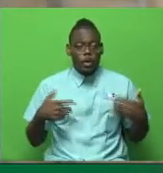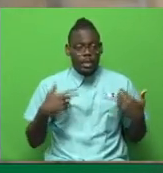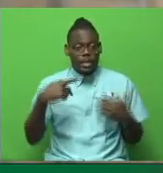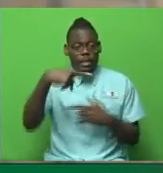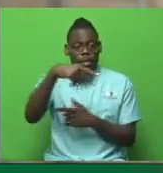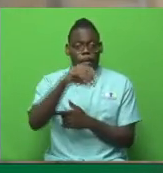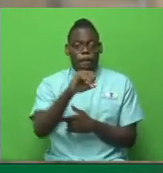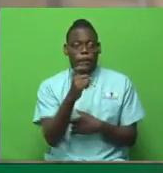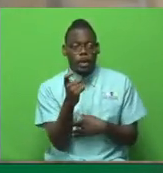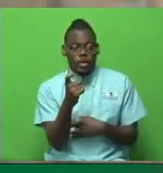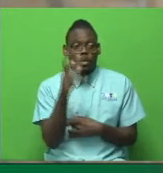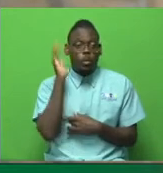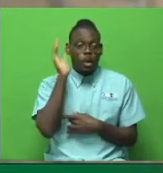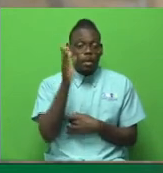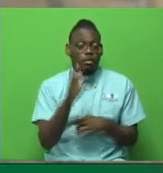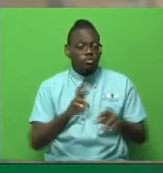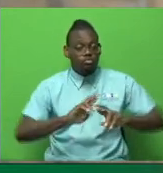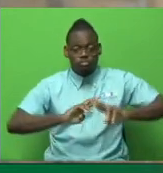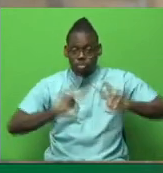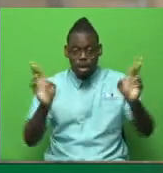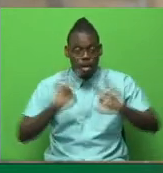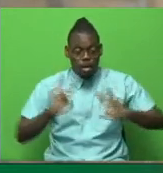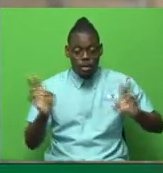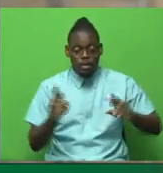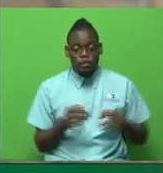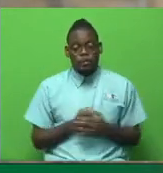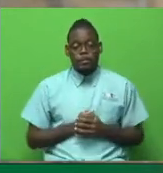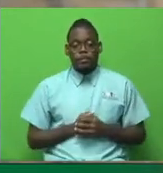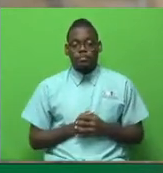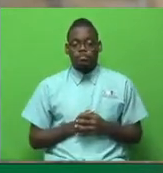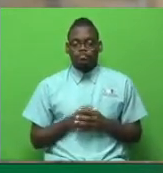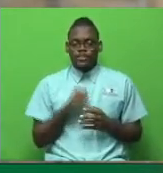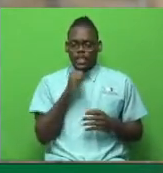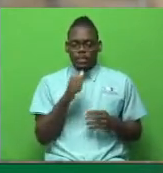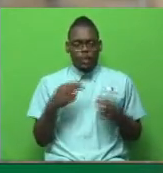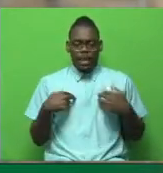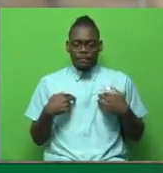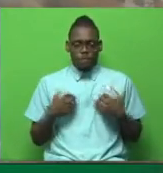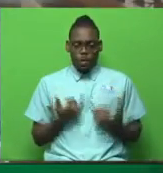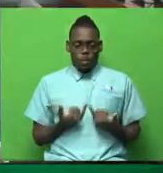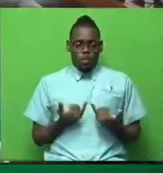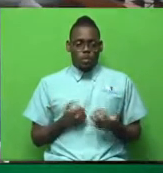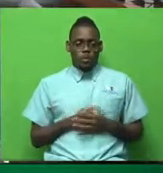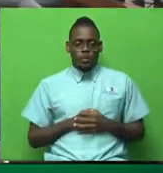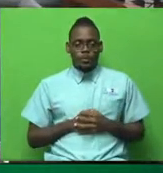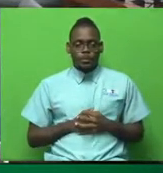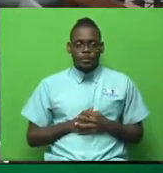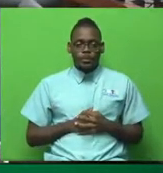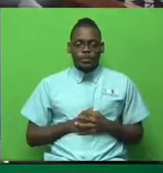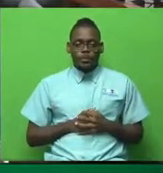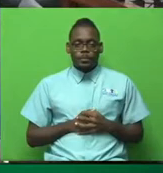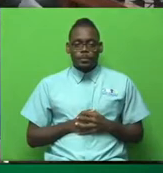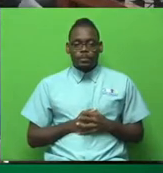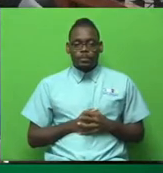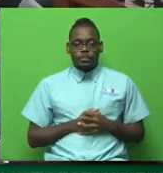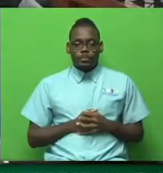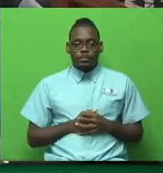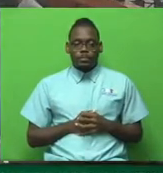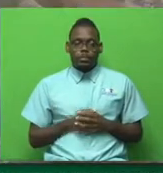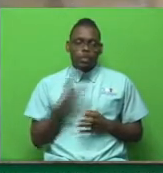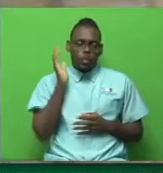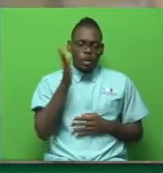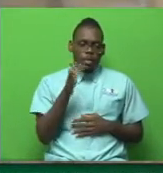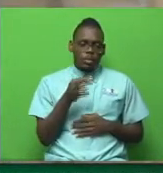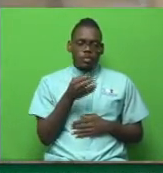accessed the vaccines is also again they are not available yet but will be soon also